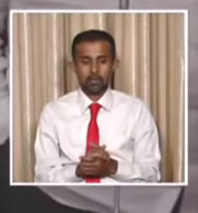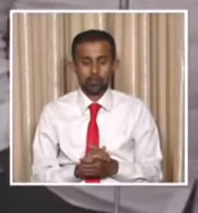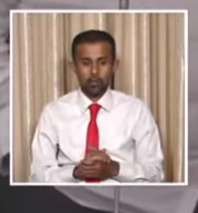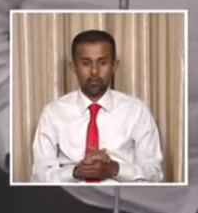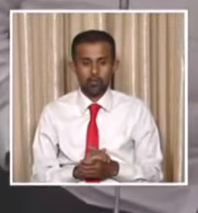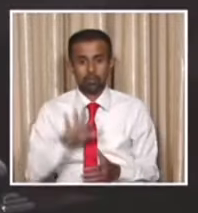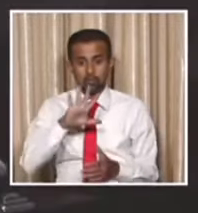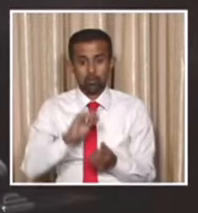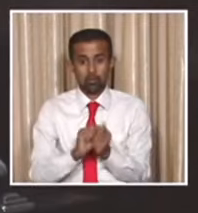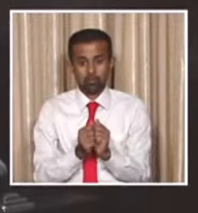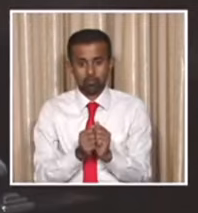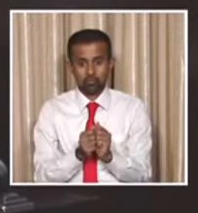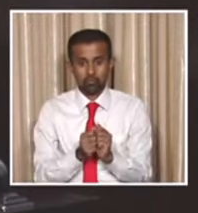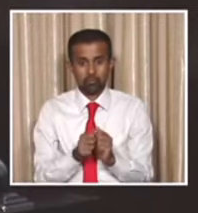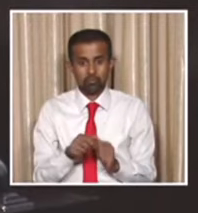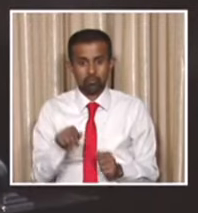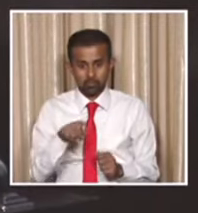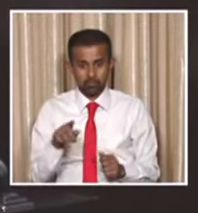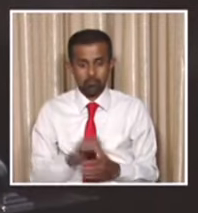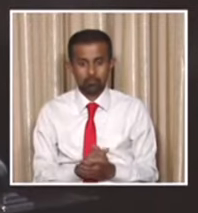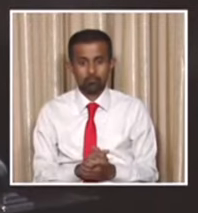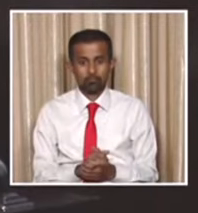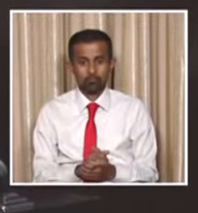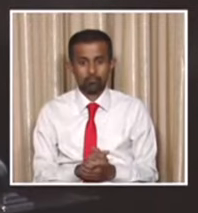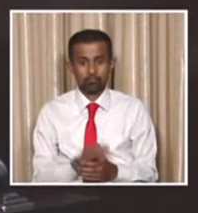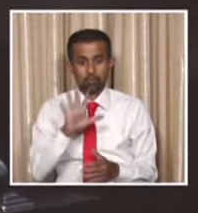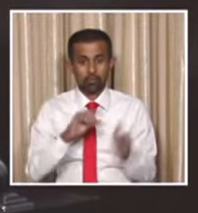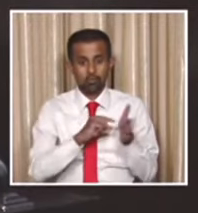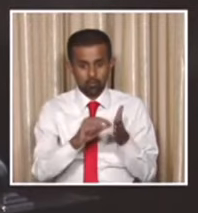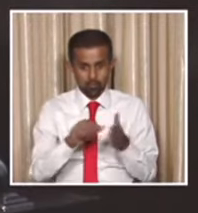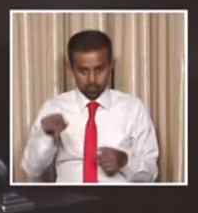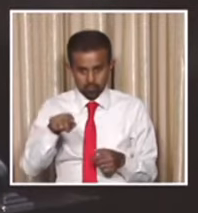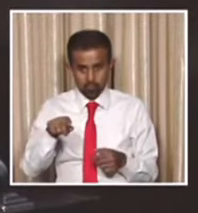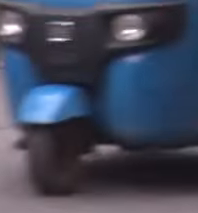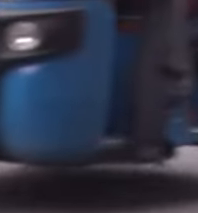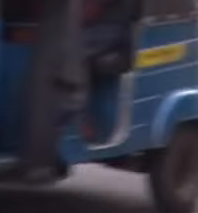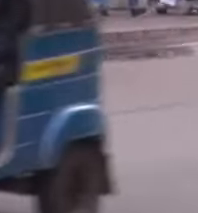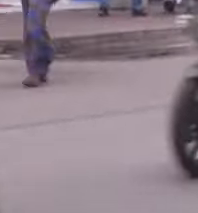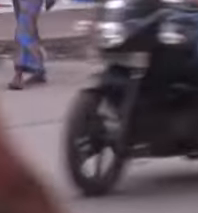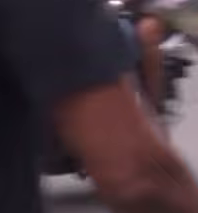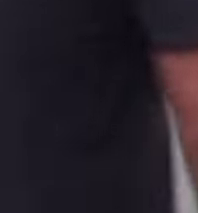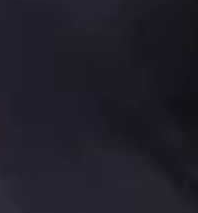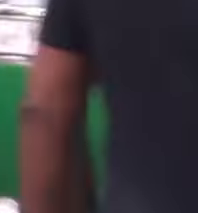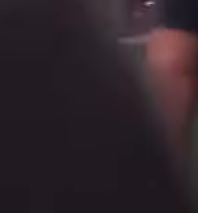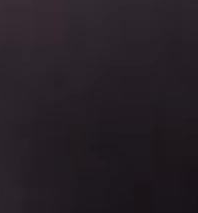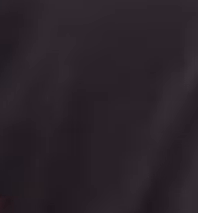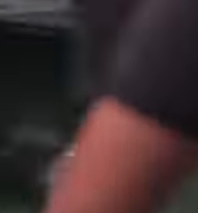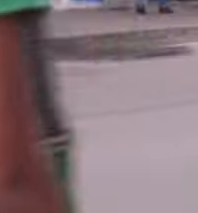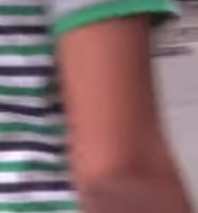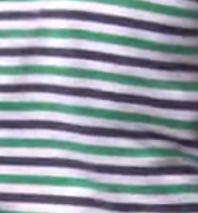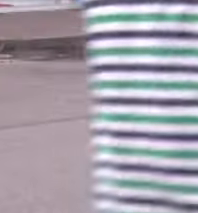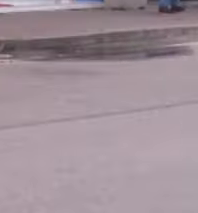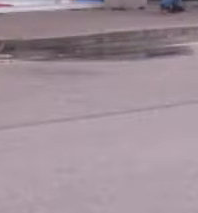It also prevents false reports causing mutiny of the military and alarm or fear to the public. The government has said a crackdown